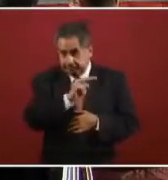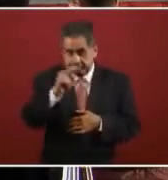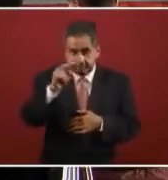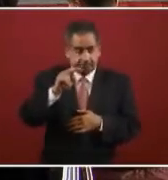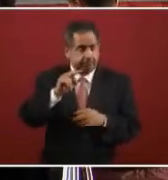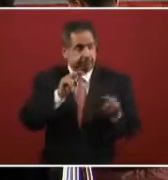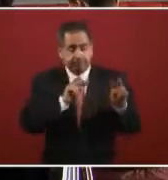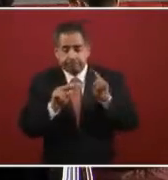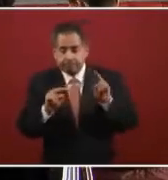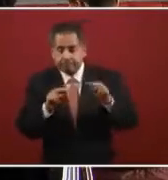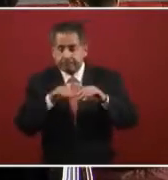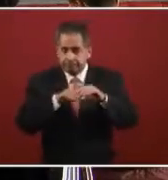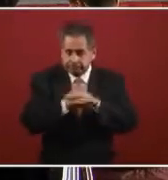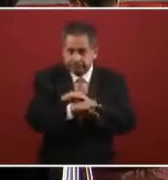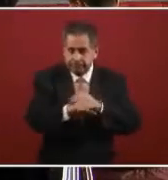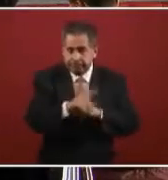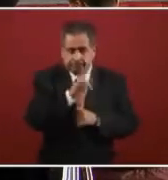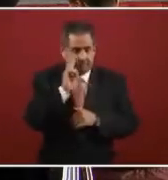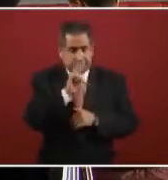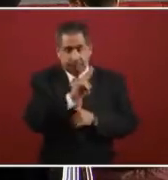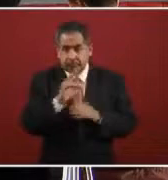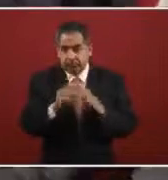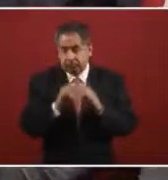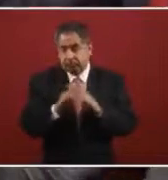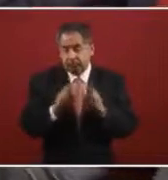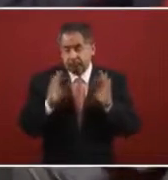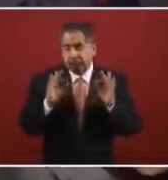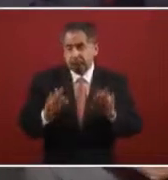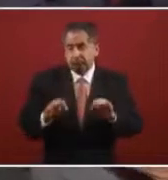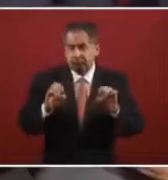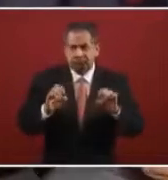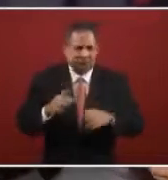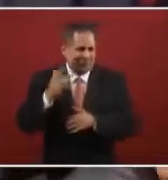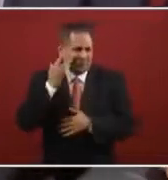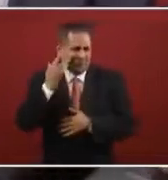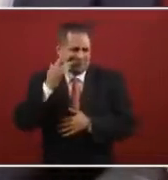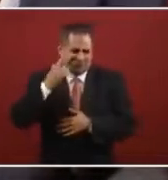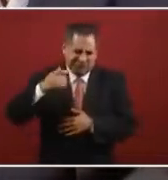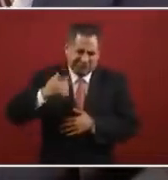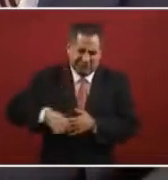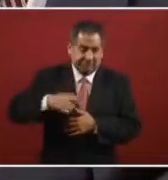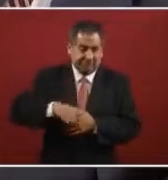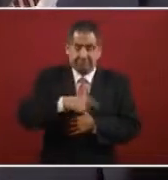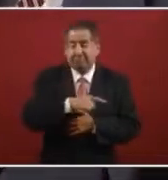pictures, and you can see the entrance. Wow, that's a beautiful home. Por así llamarlo.